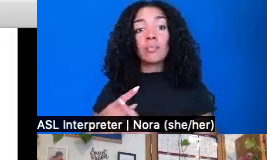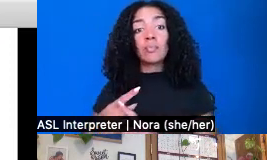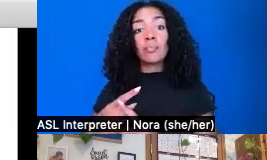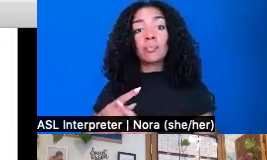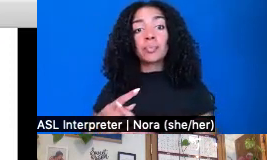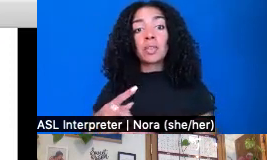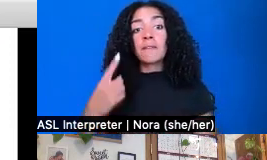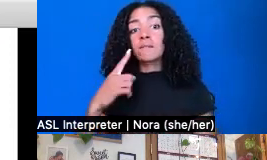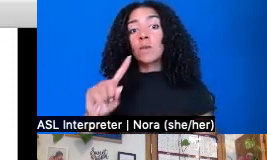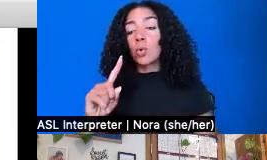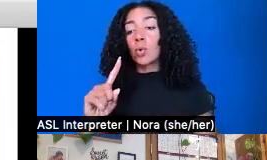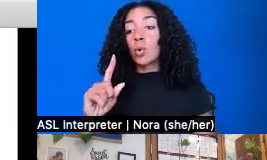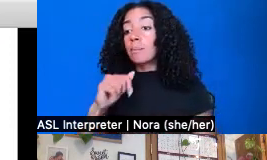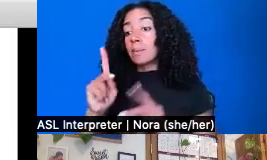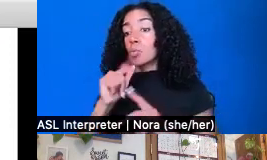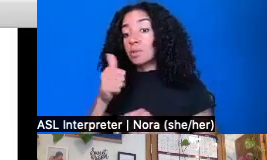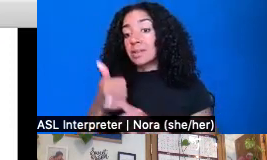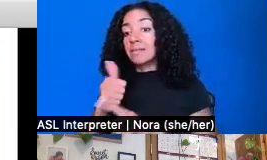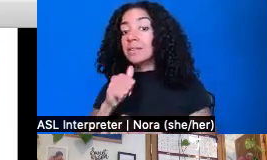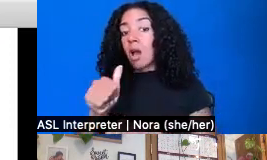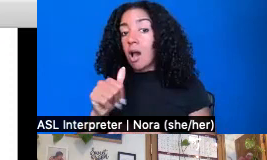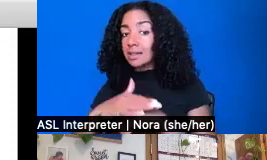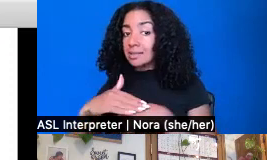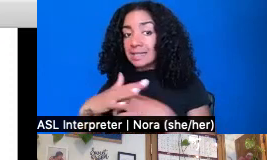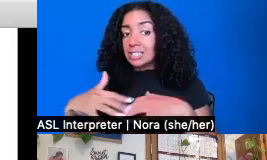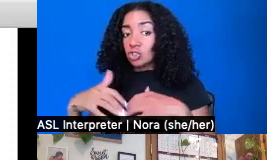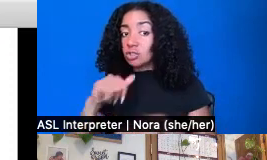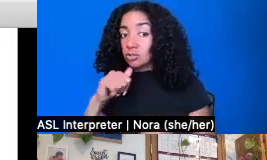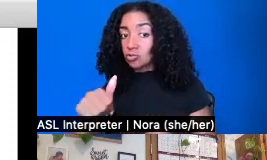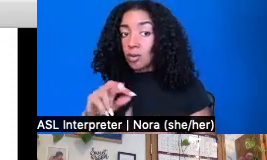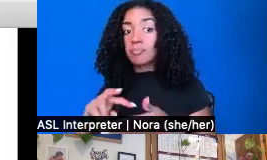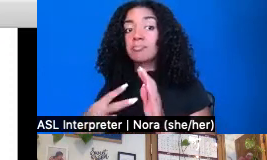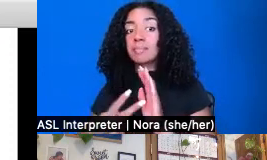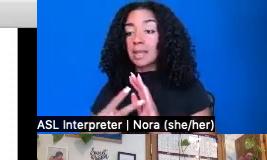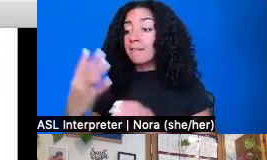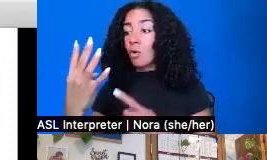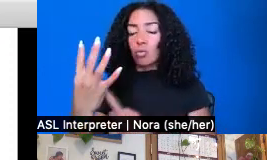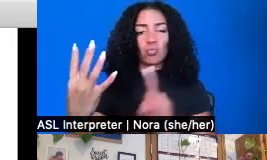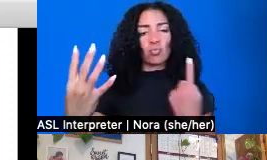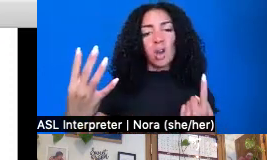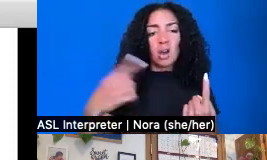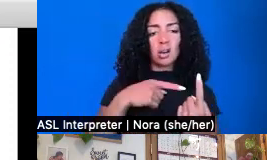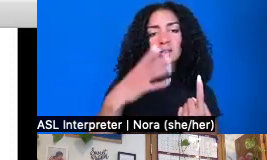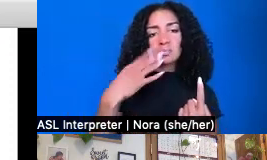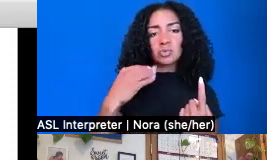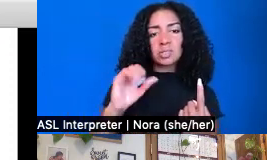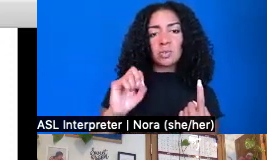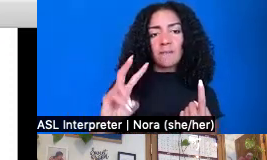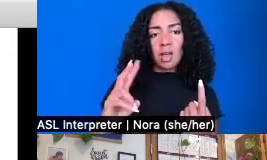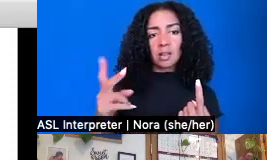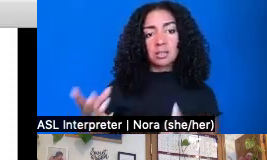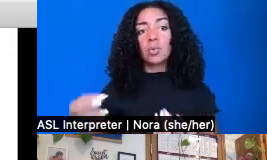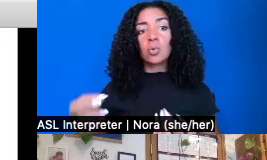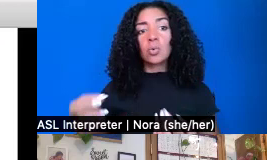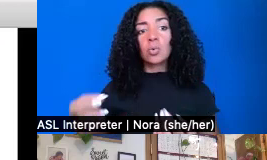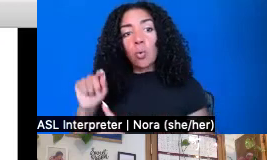whatever day that statistics sometimes can be, you have to take all of them with a grain of salt, but even 1 is too many,